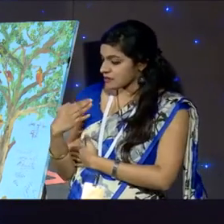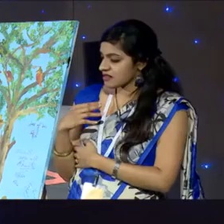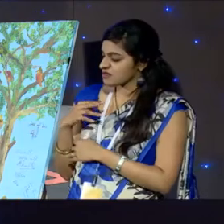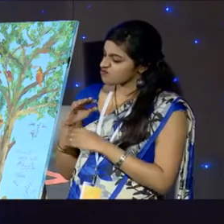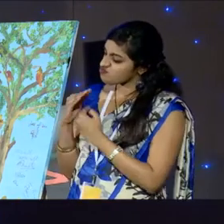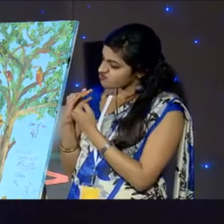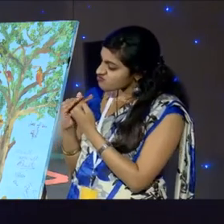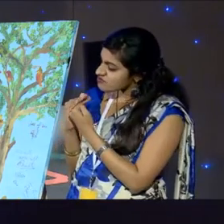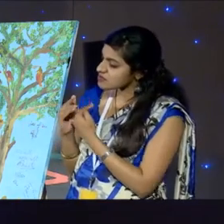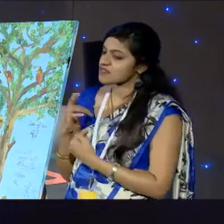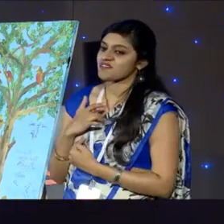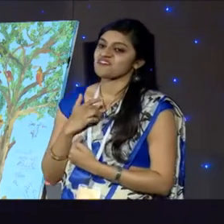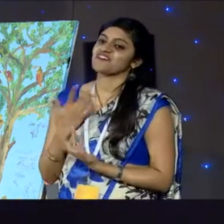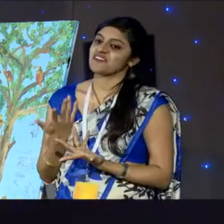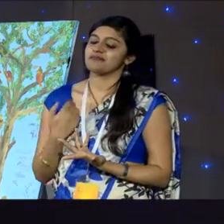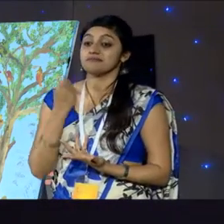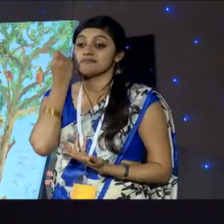lives.